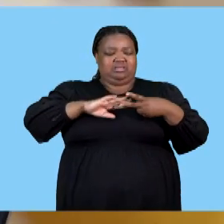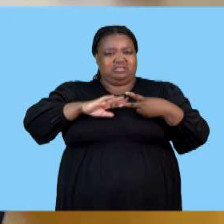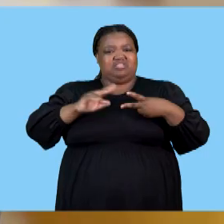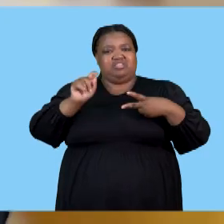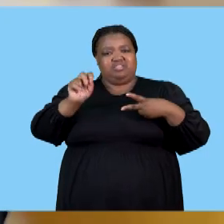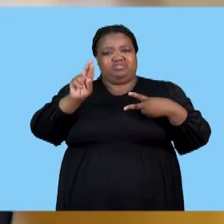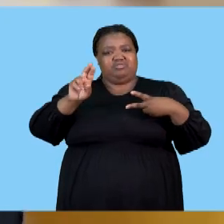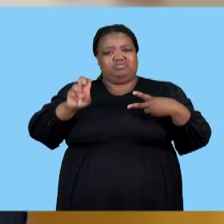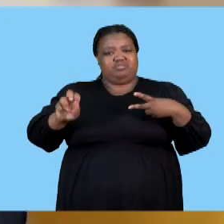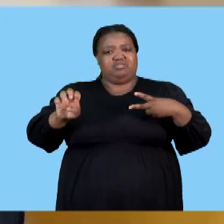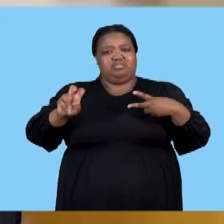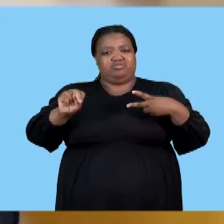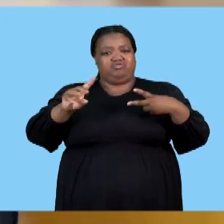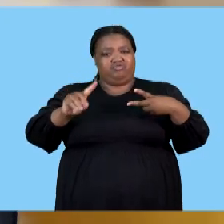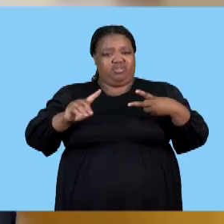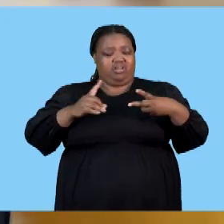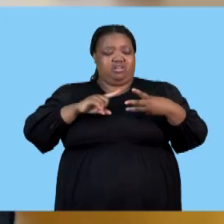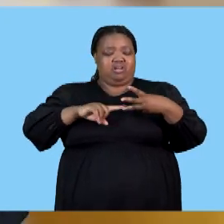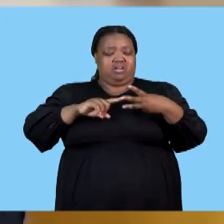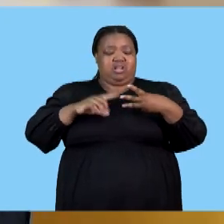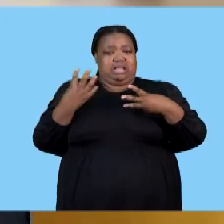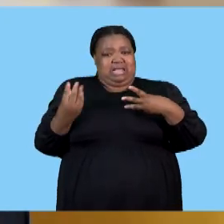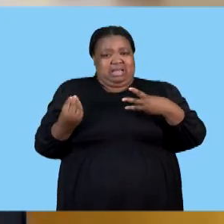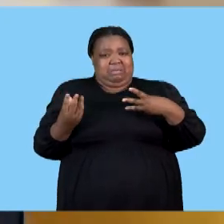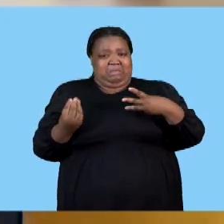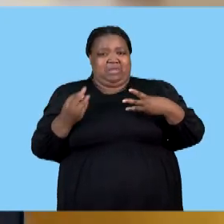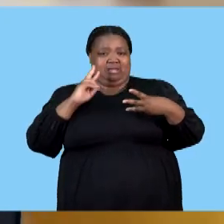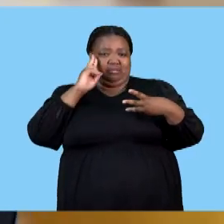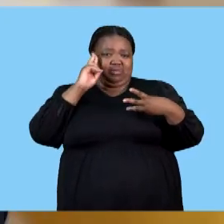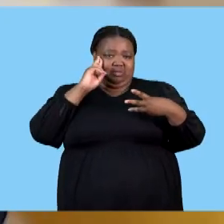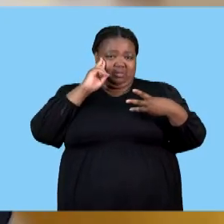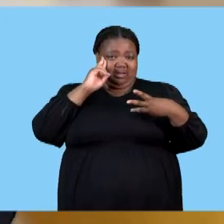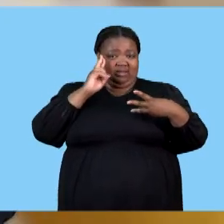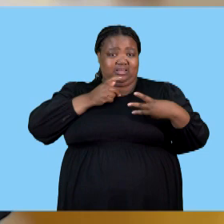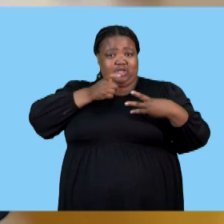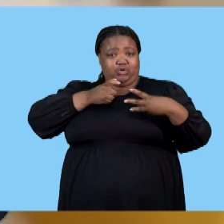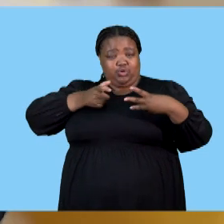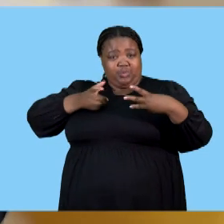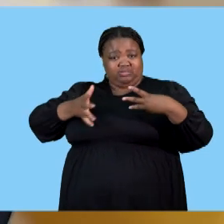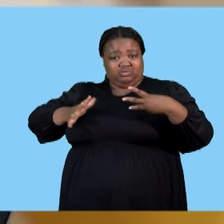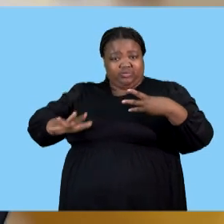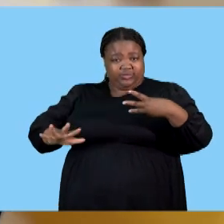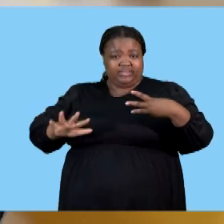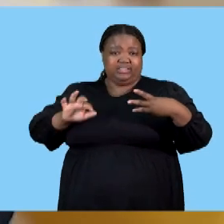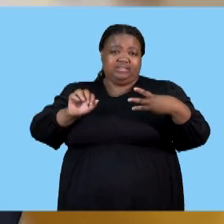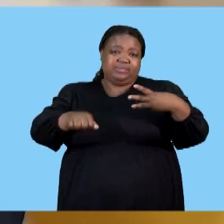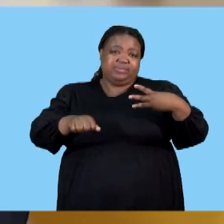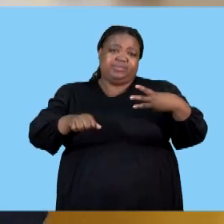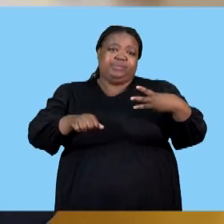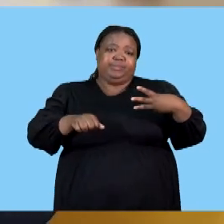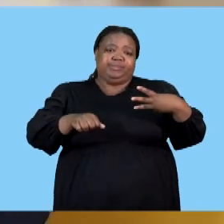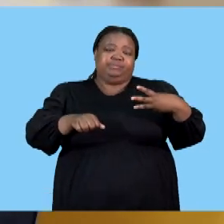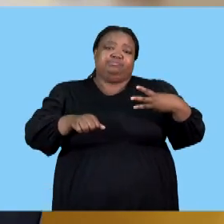trend, as well as the figures. Once you have commented using the name, the trend, and the